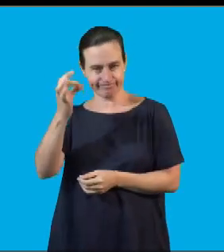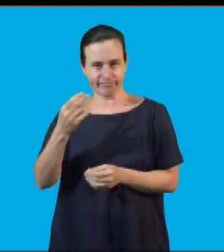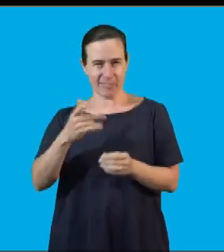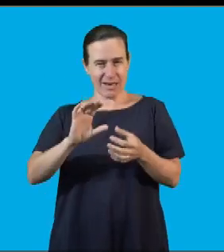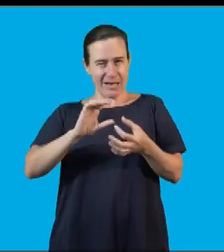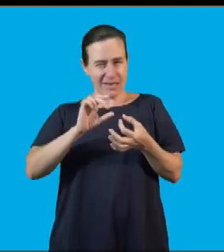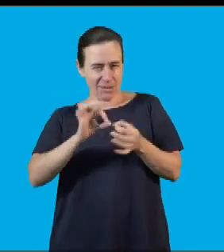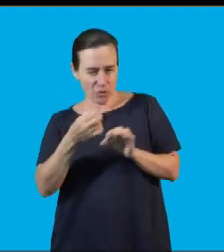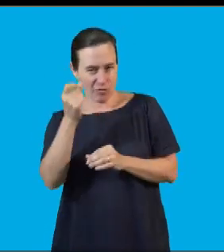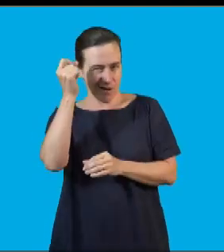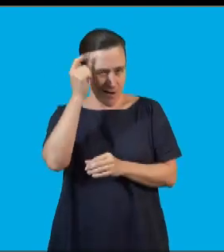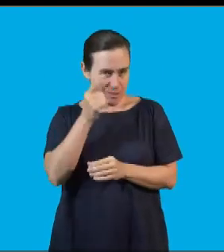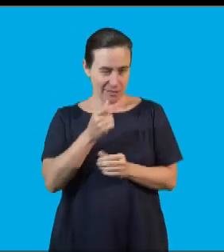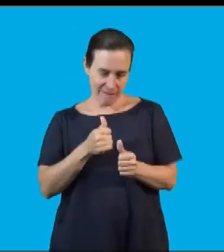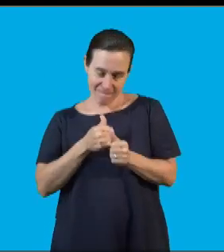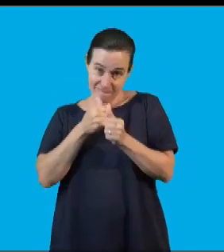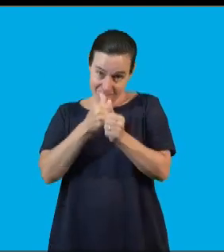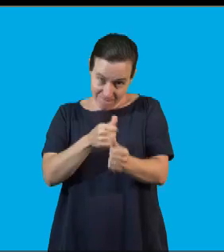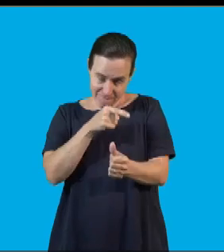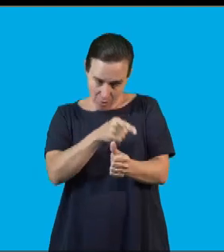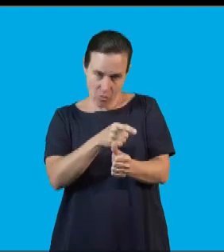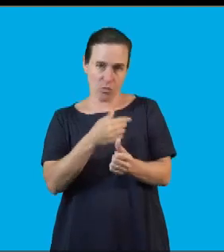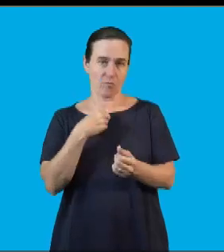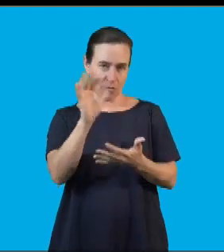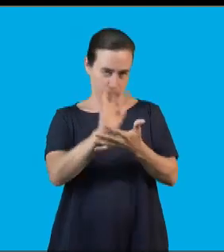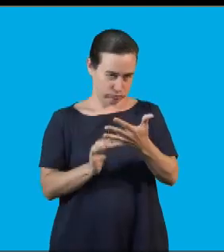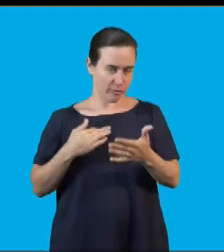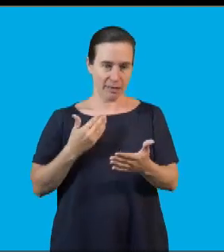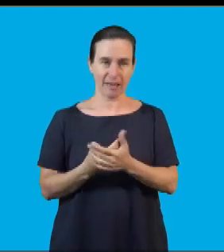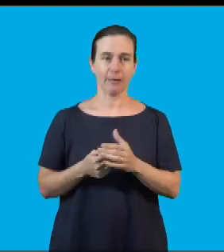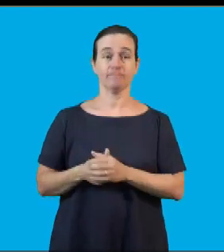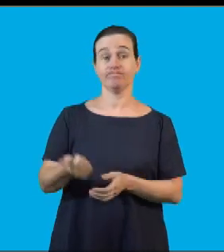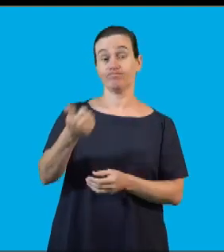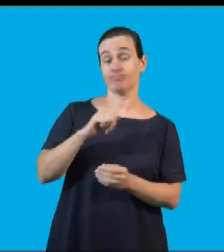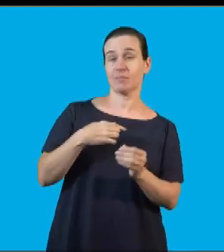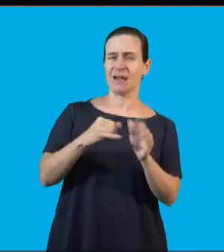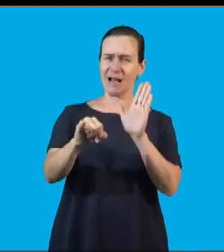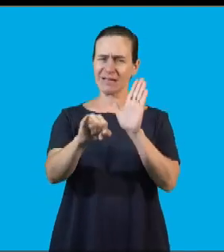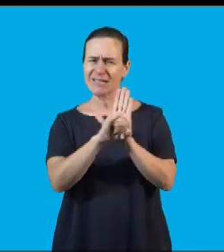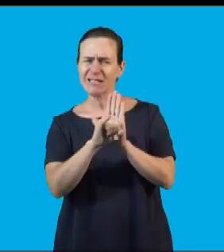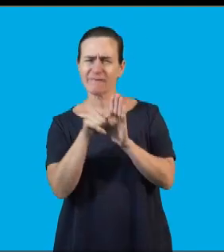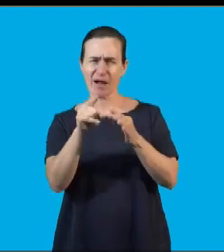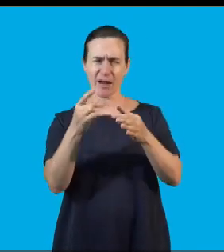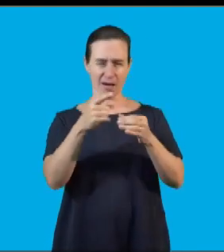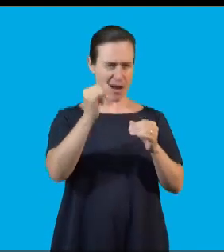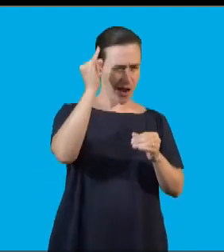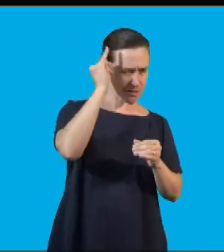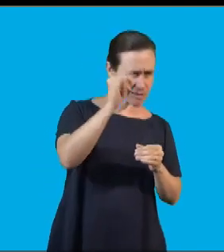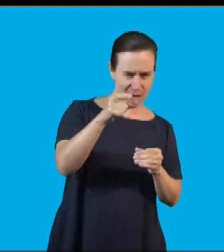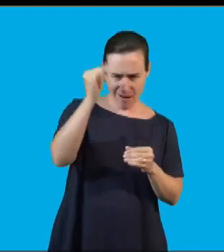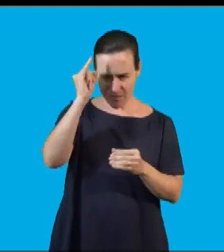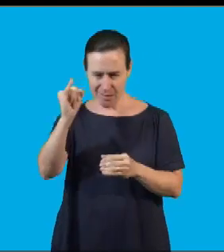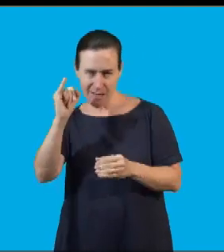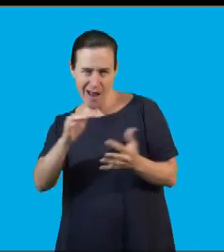accurately interpreting and following the directions provided in the text. Identifying relationships is so